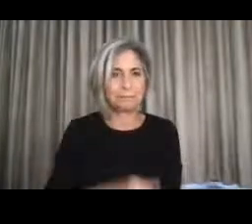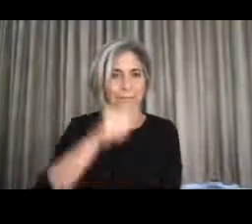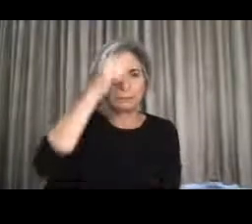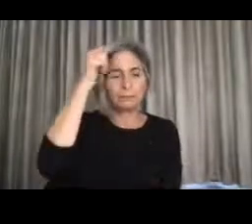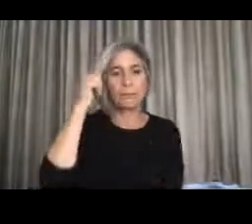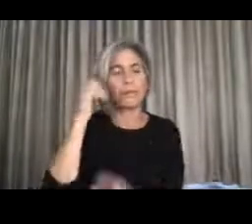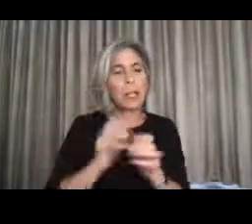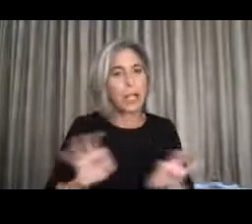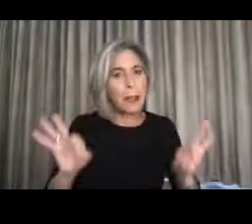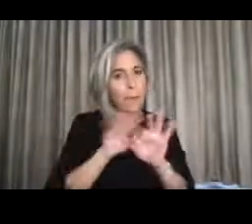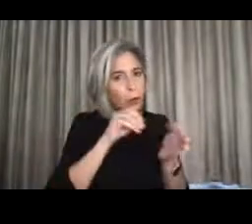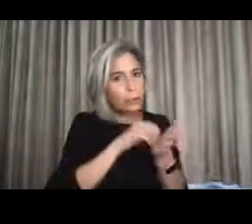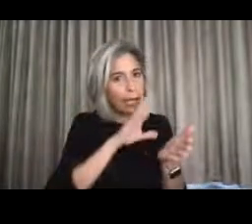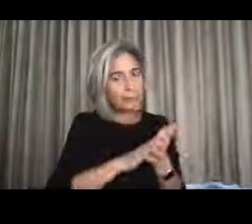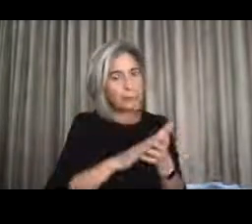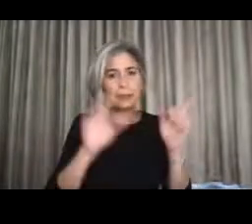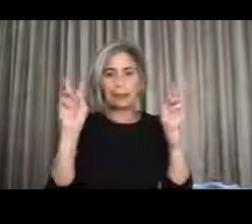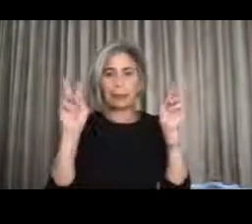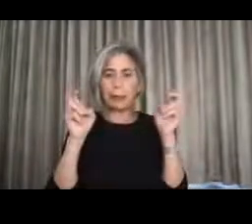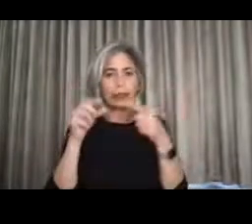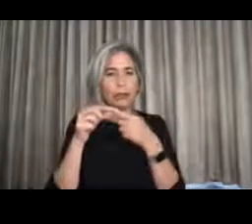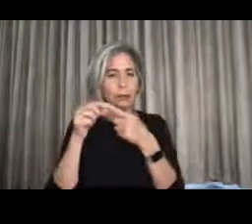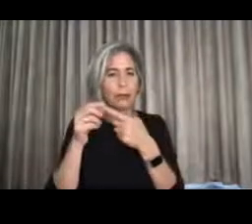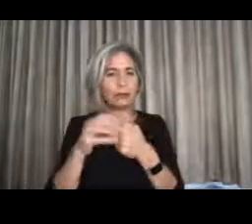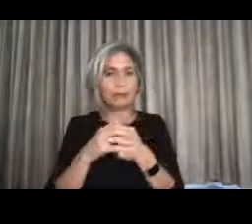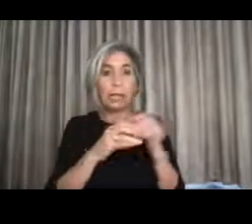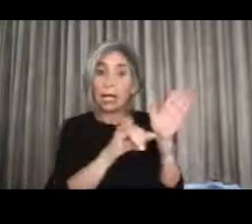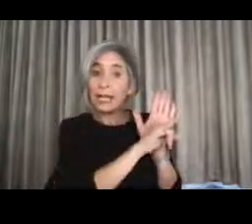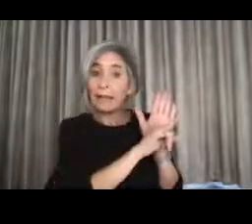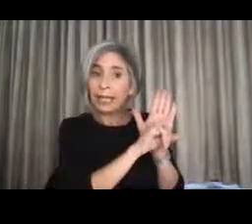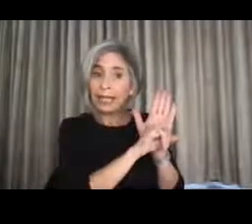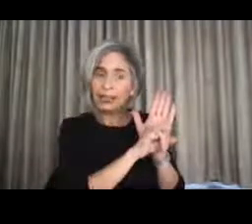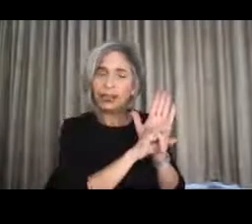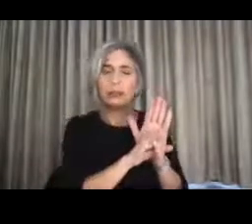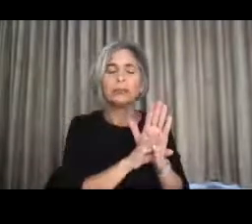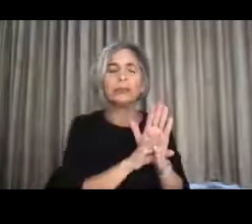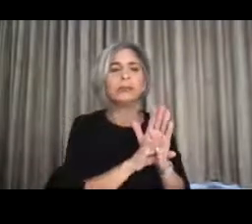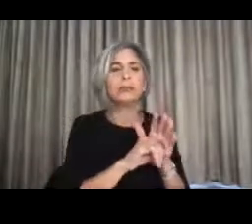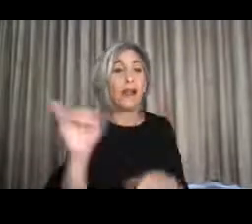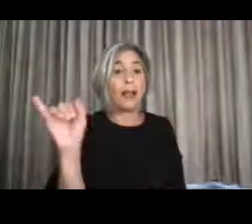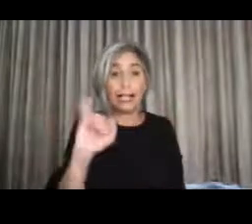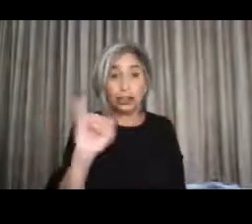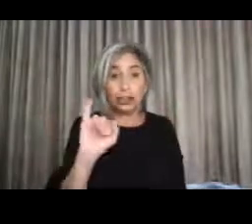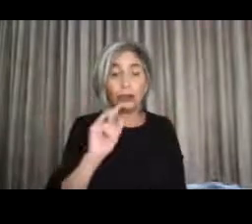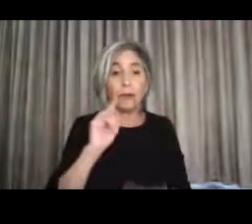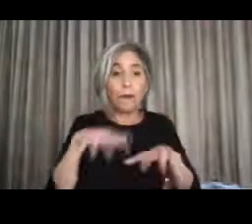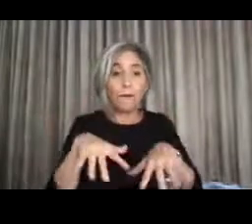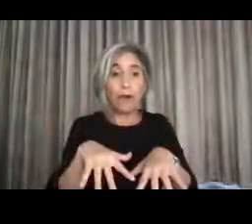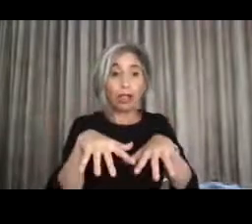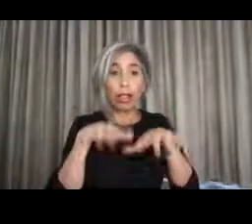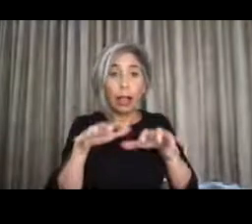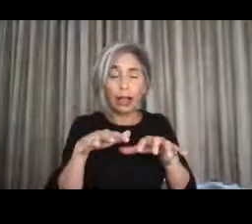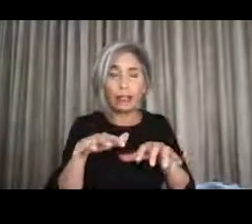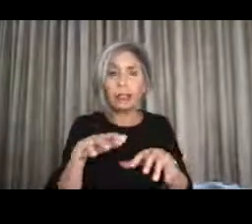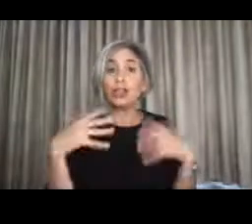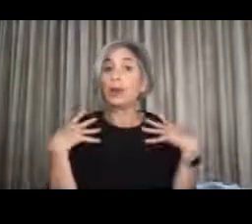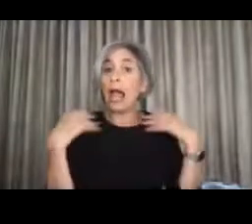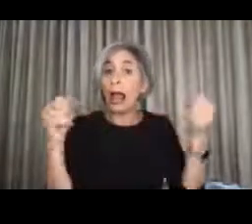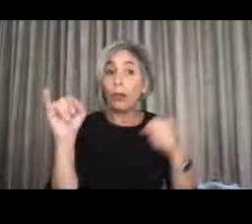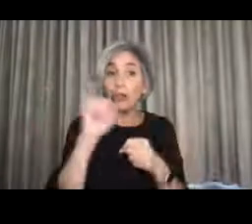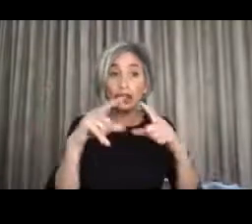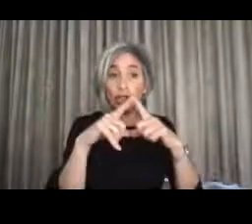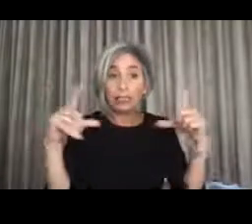Important documents and special items to consider: having identification, flood insurance, copies of, your health insurance cards, as